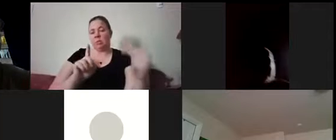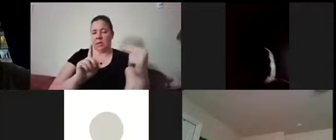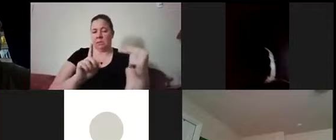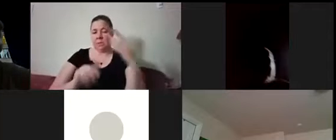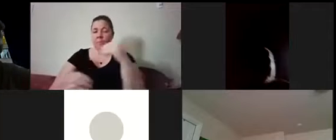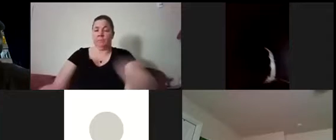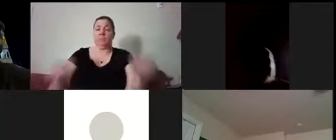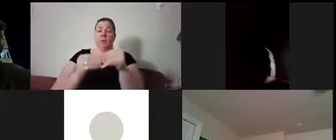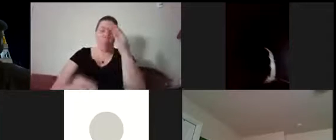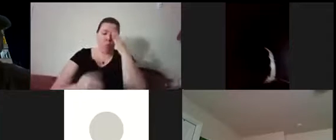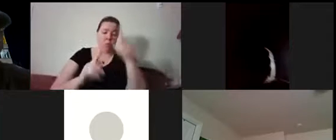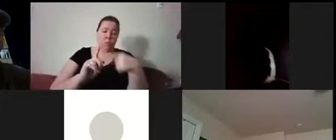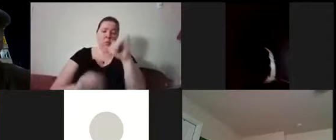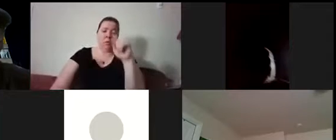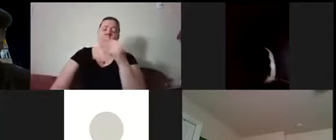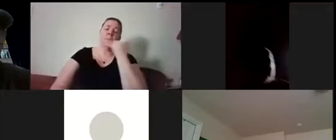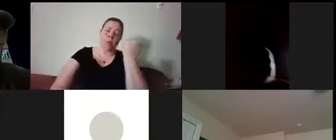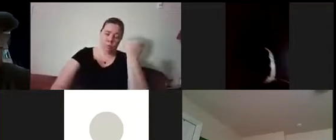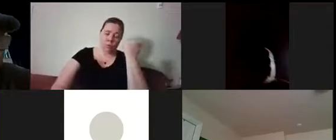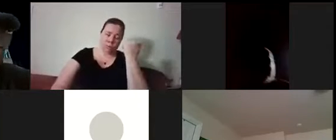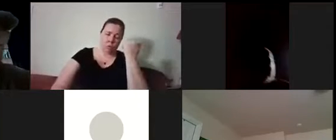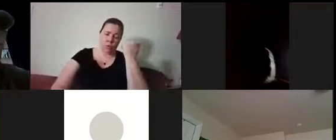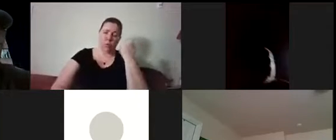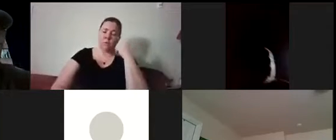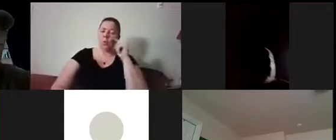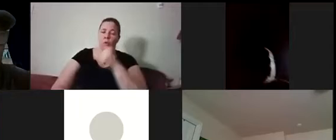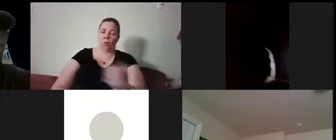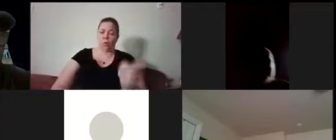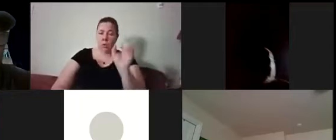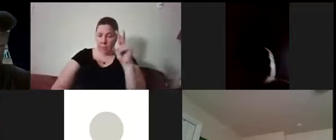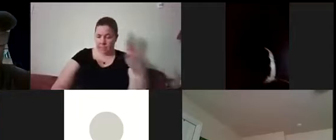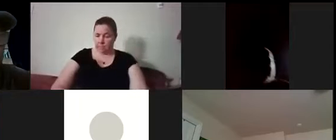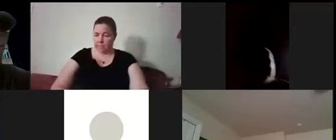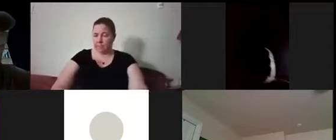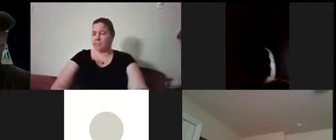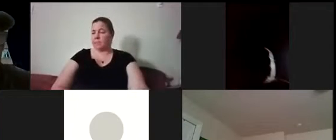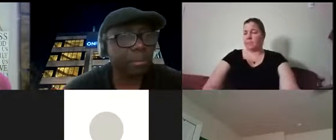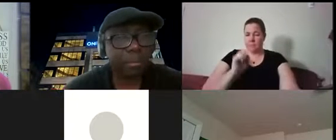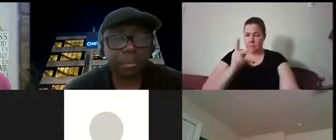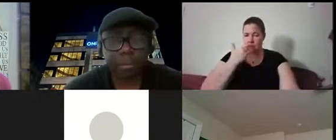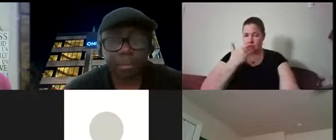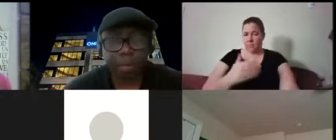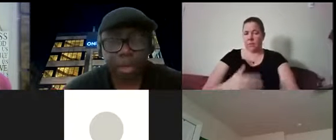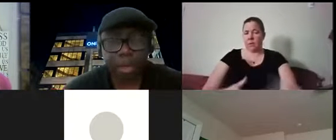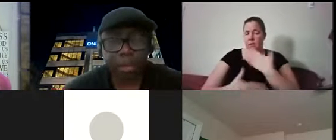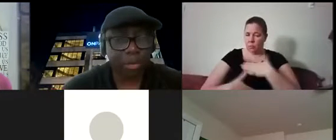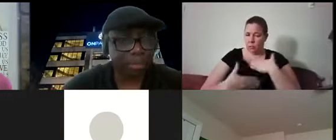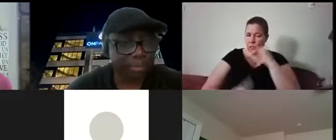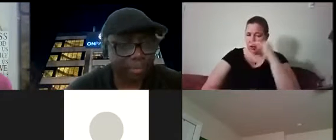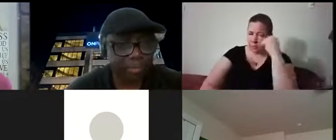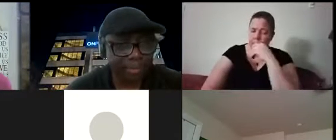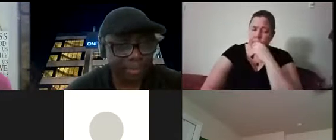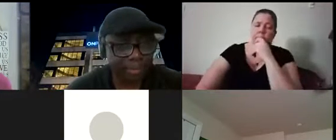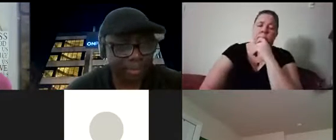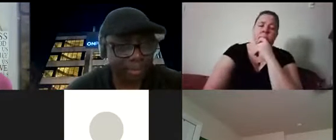the more you know about it, the better it is for you, okay? All right, thank you very much, I appreciate it. You're welcome.